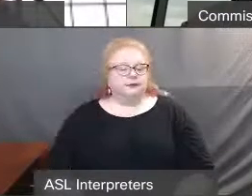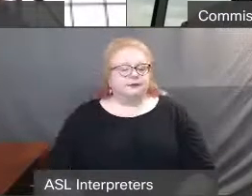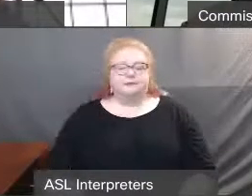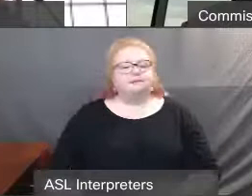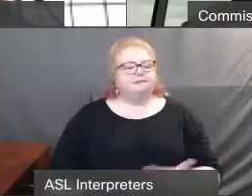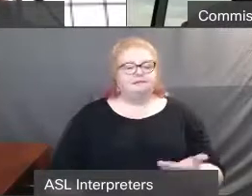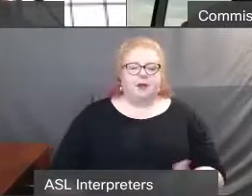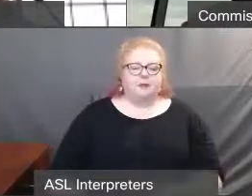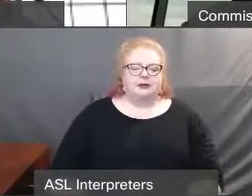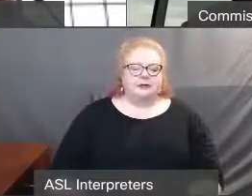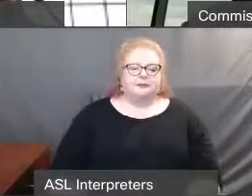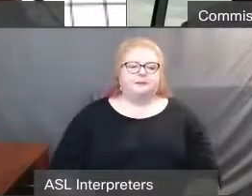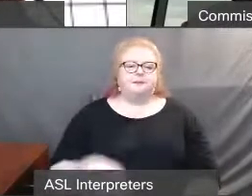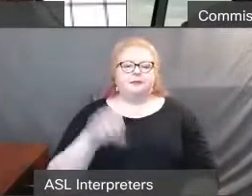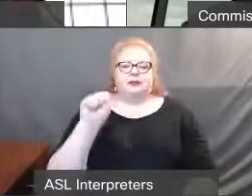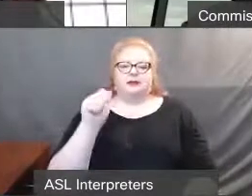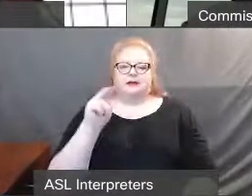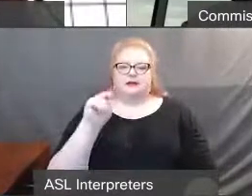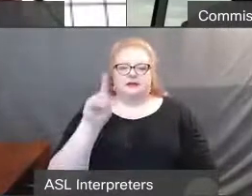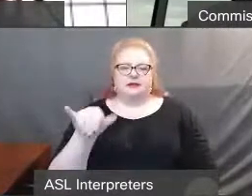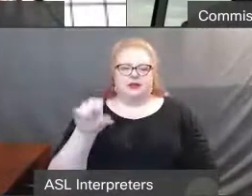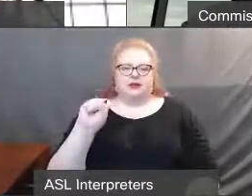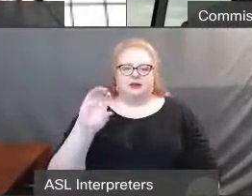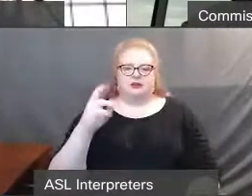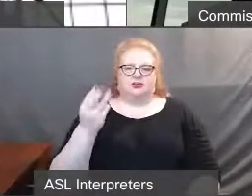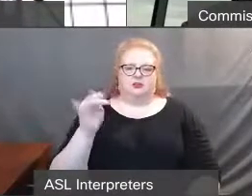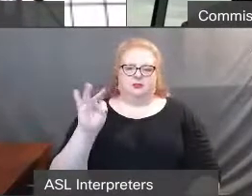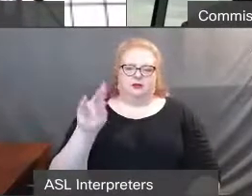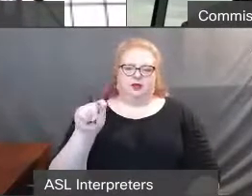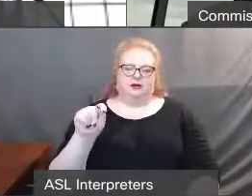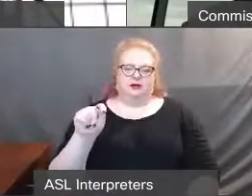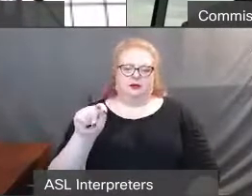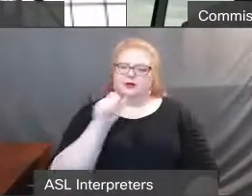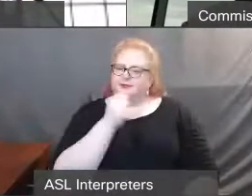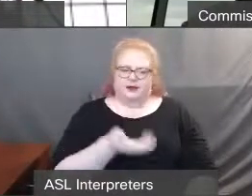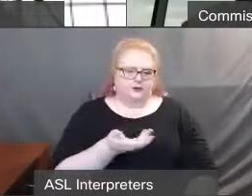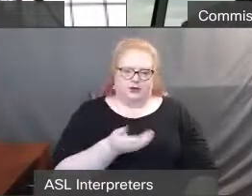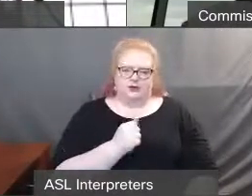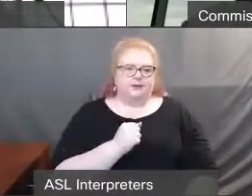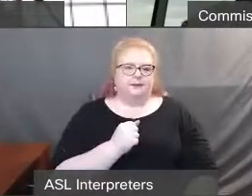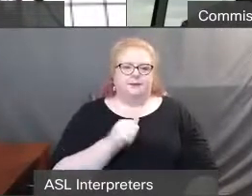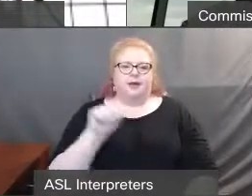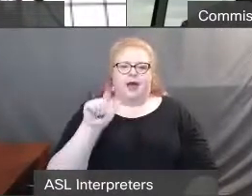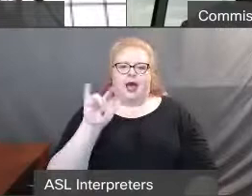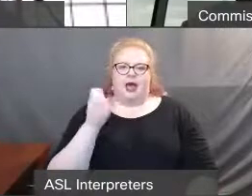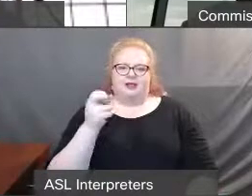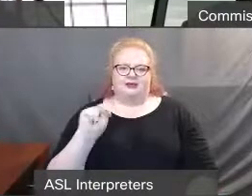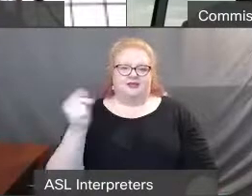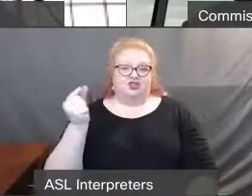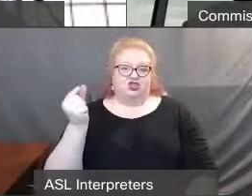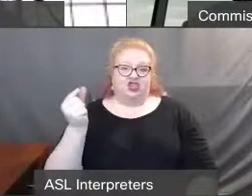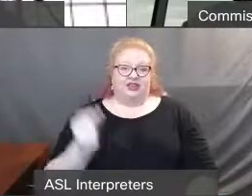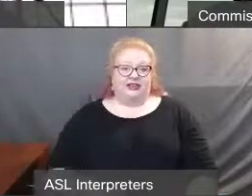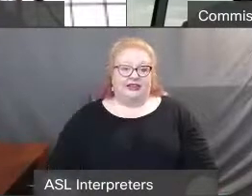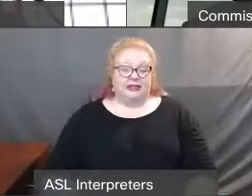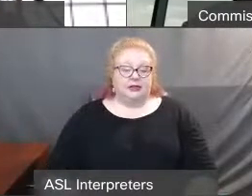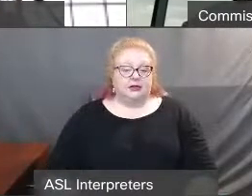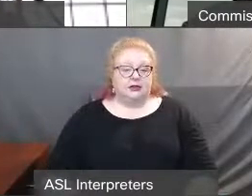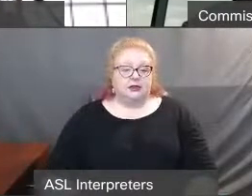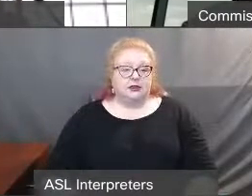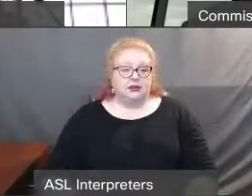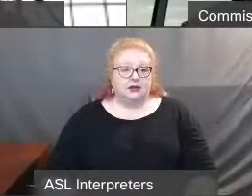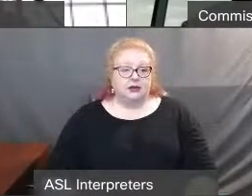Not present. Sandy Schmidt. Not present. Allison G.